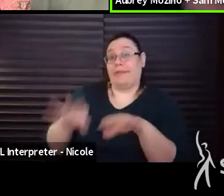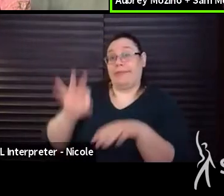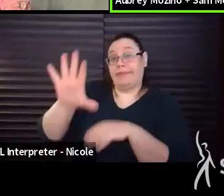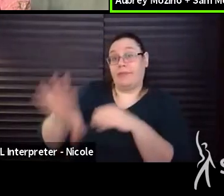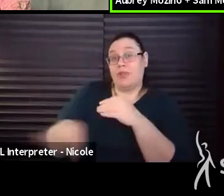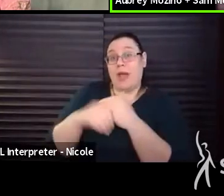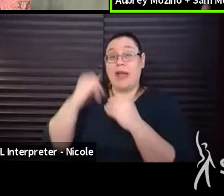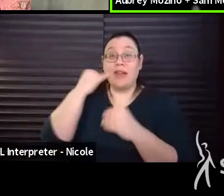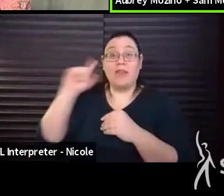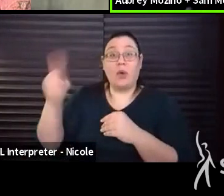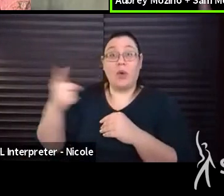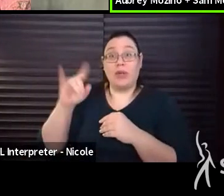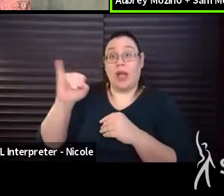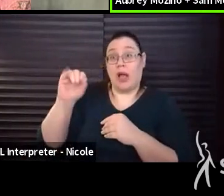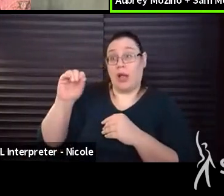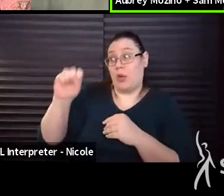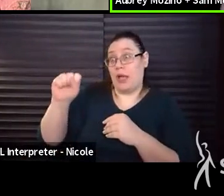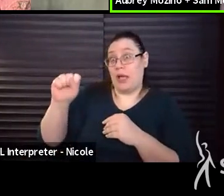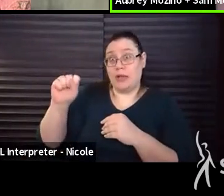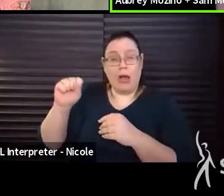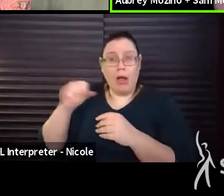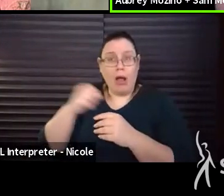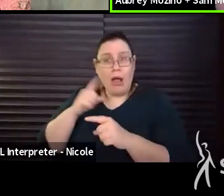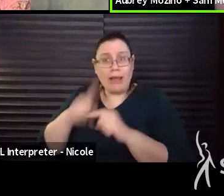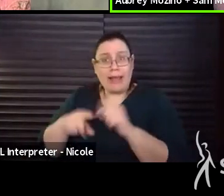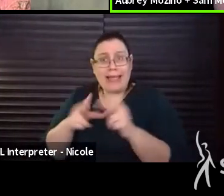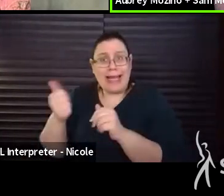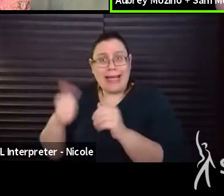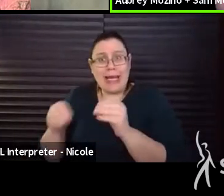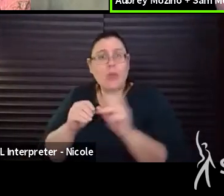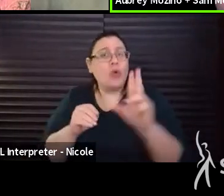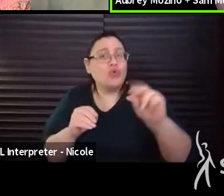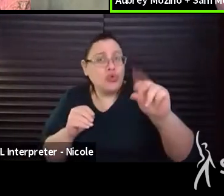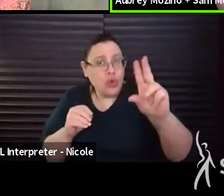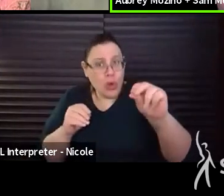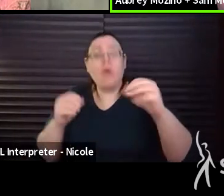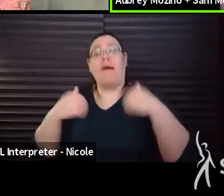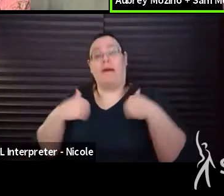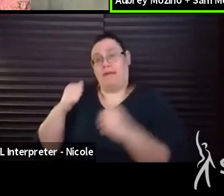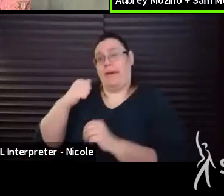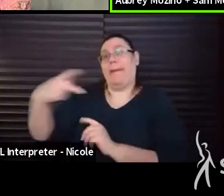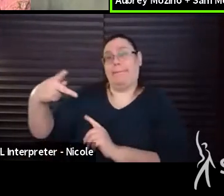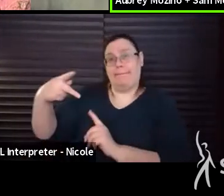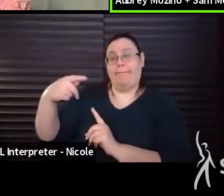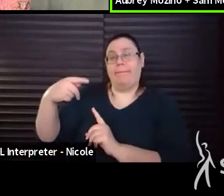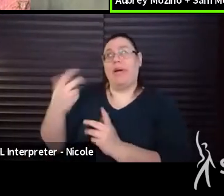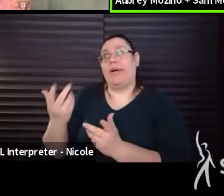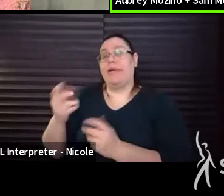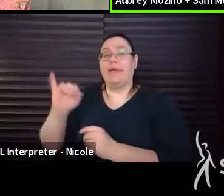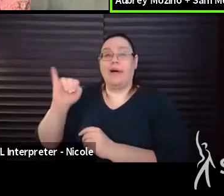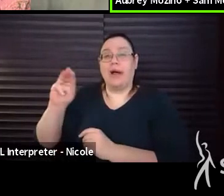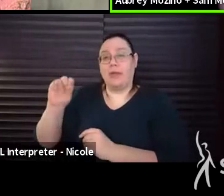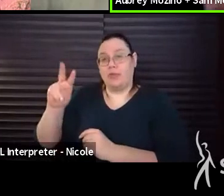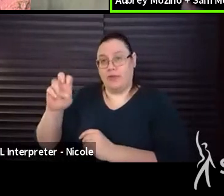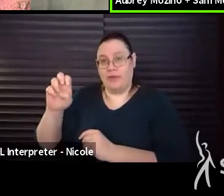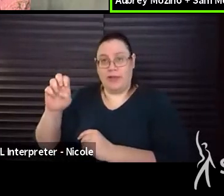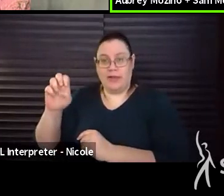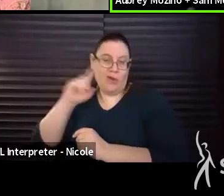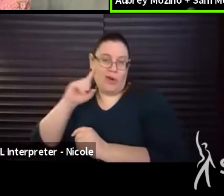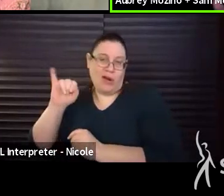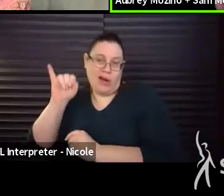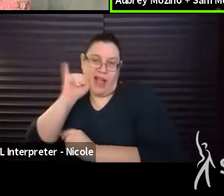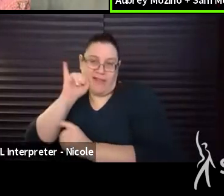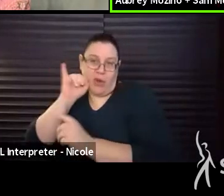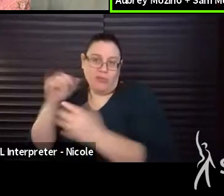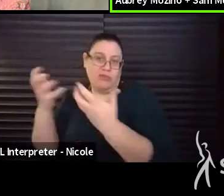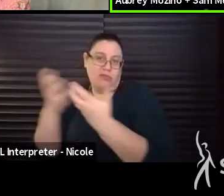iOS, that doesn't mean you can't edit anymore. There is an application, well, they have iMovie for the iPhone, which would be compatible with Final